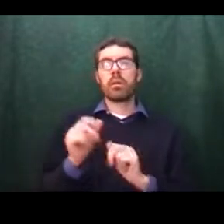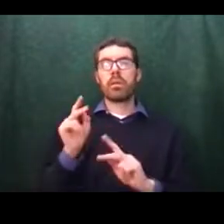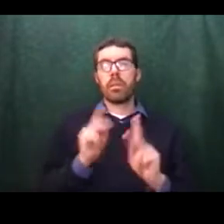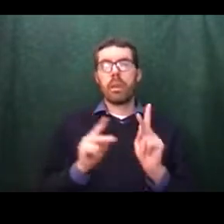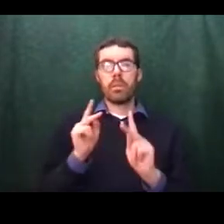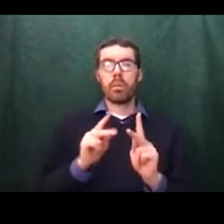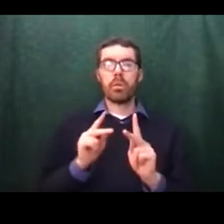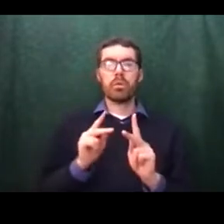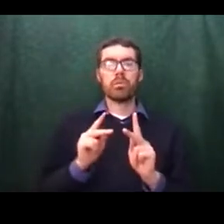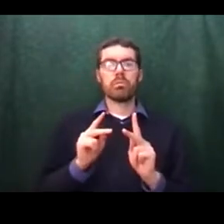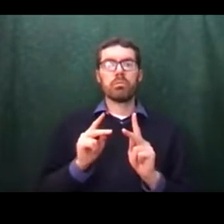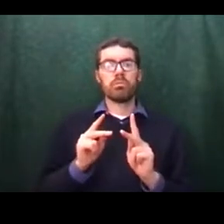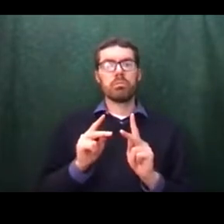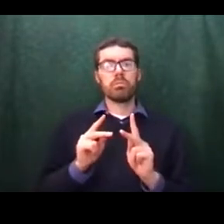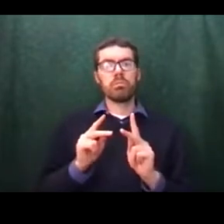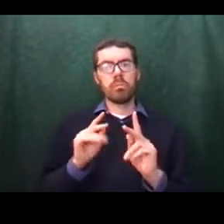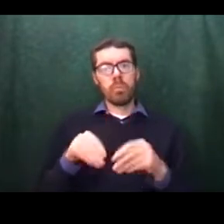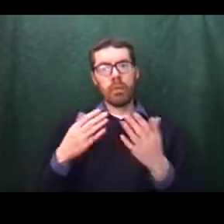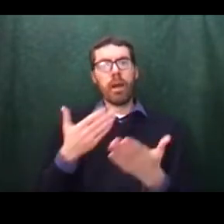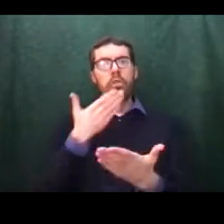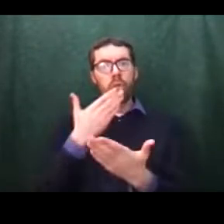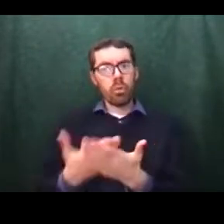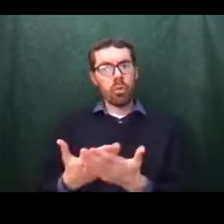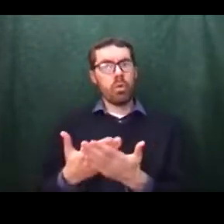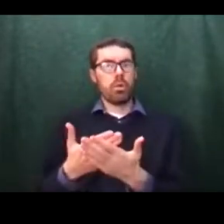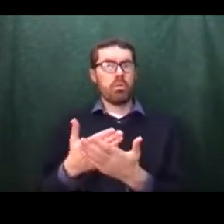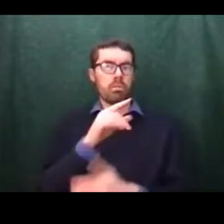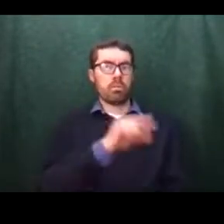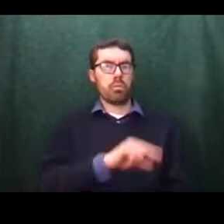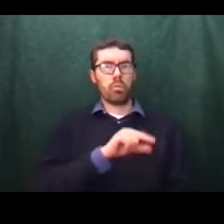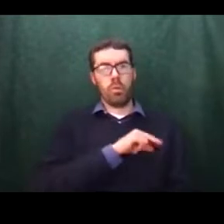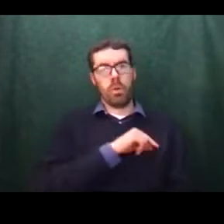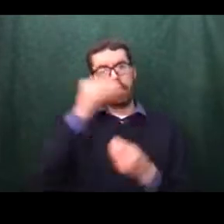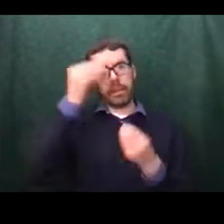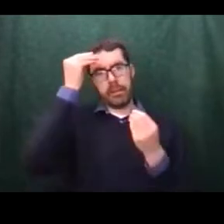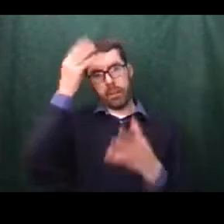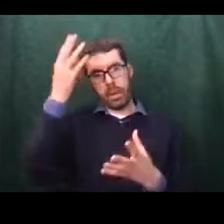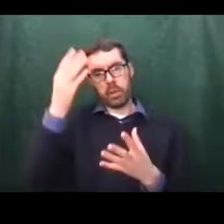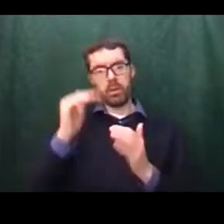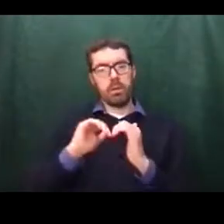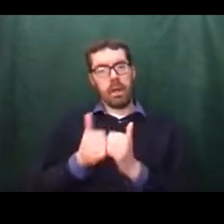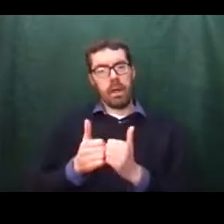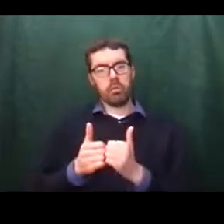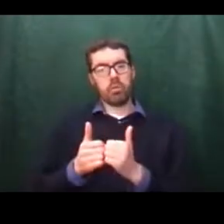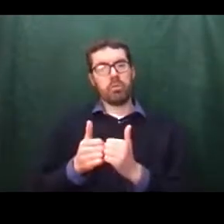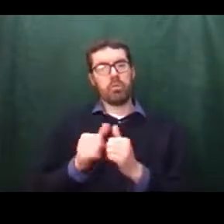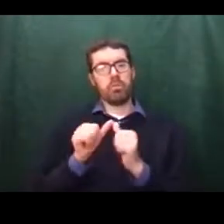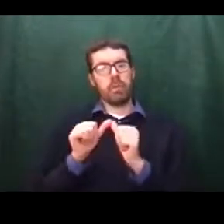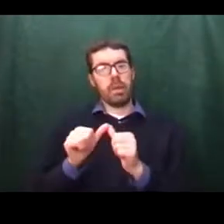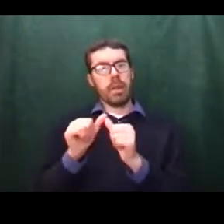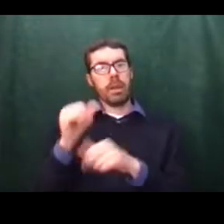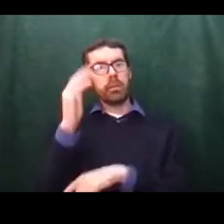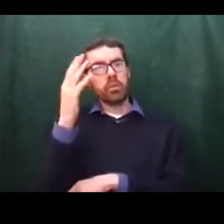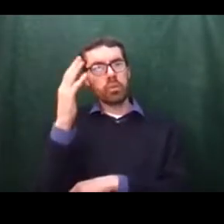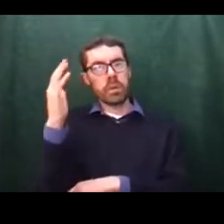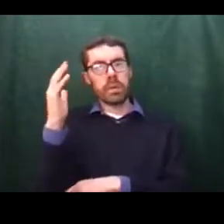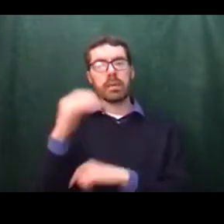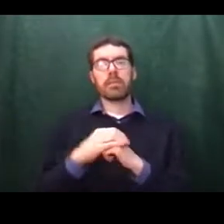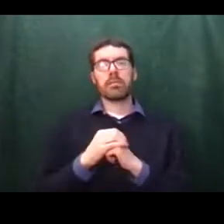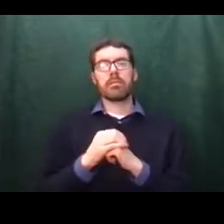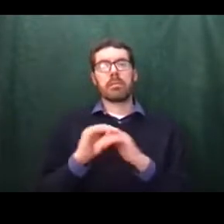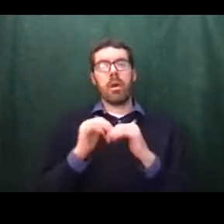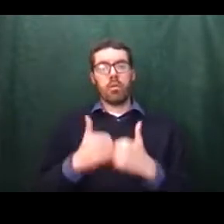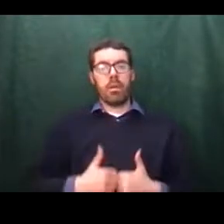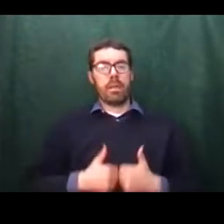well-informed information about our how to maintain trees and how to live within a built environment